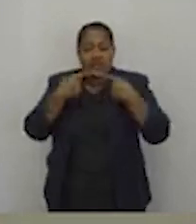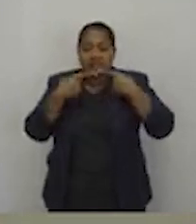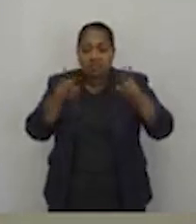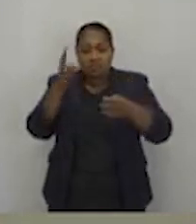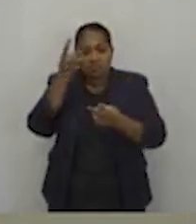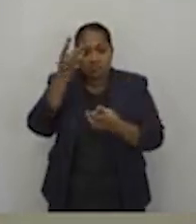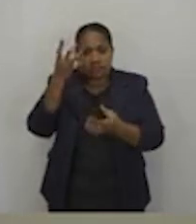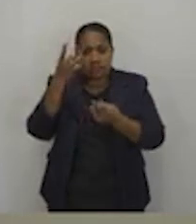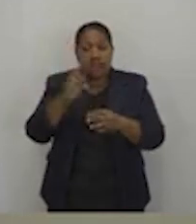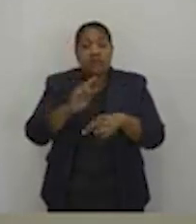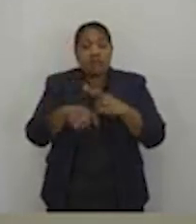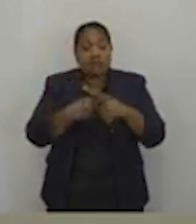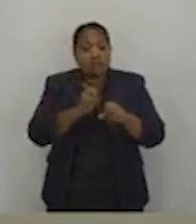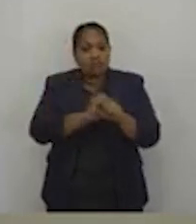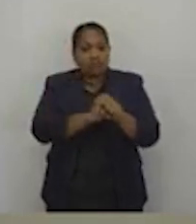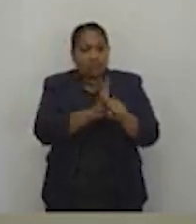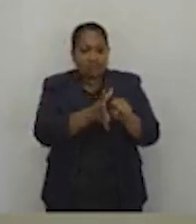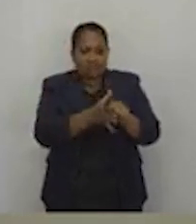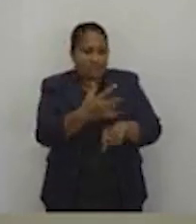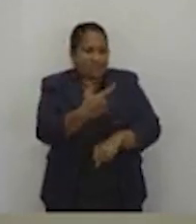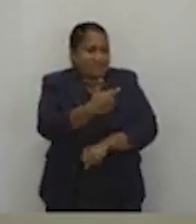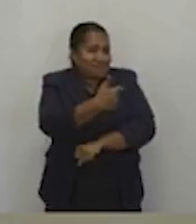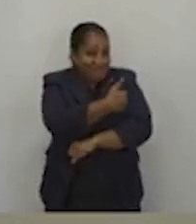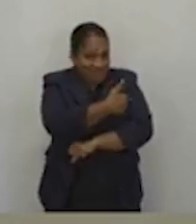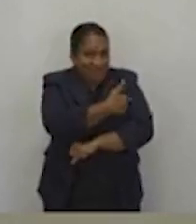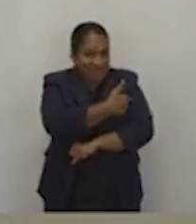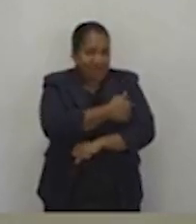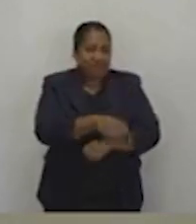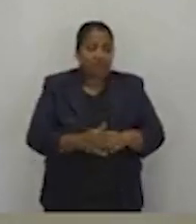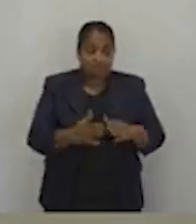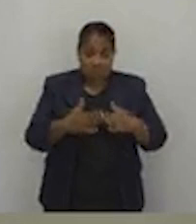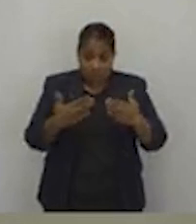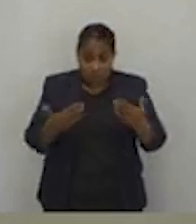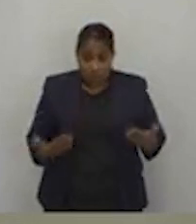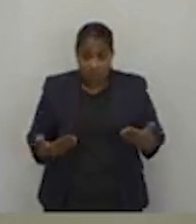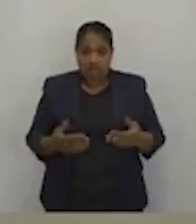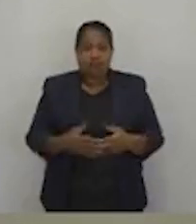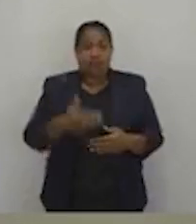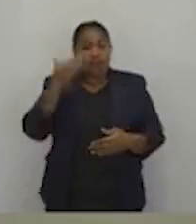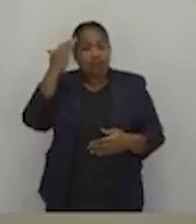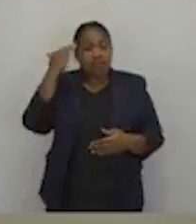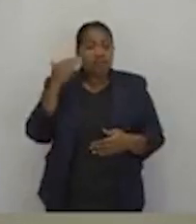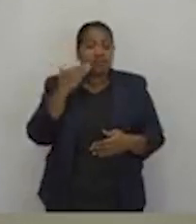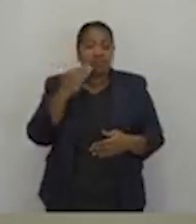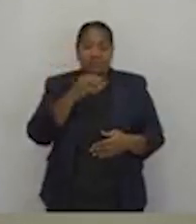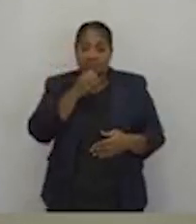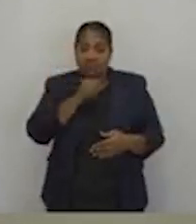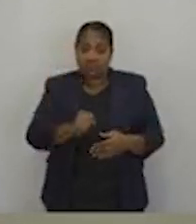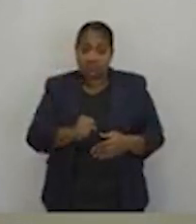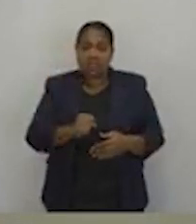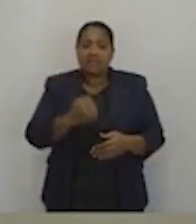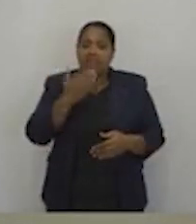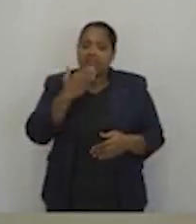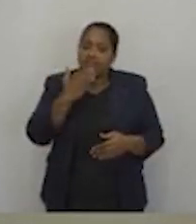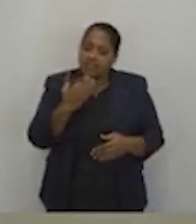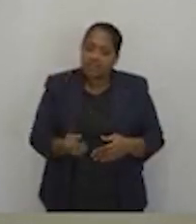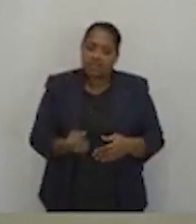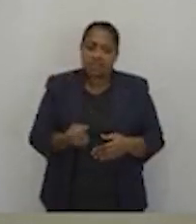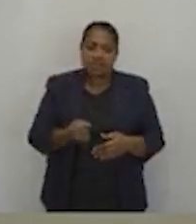of our vaccine deployment soon. In the meantime, ladies and gentlemen, people, please stay alert of symptoms